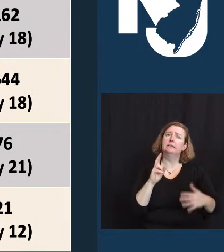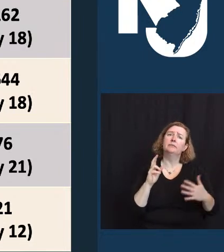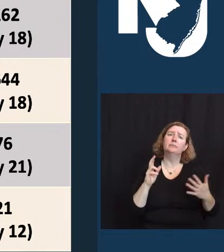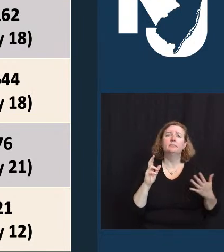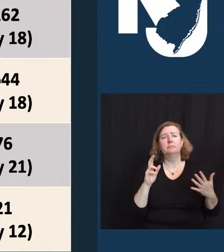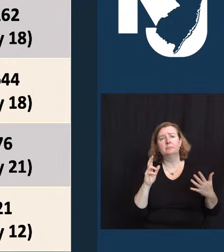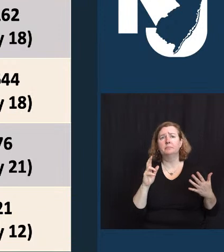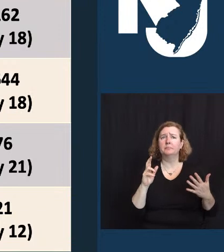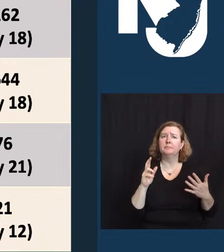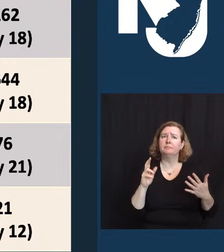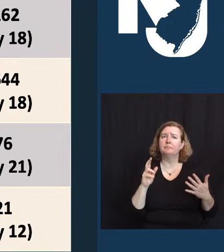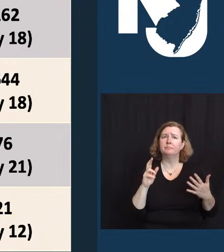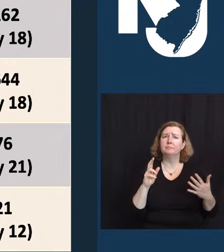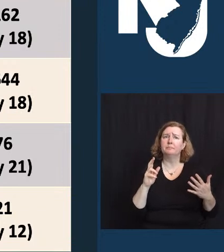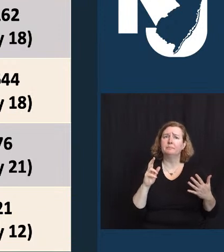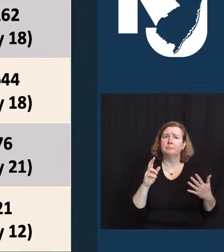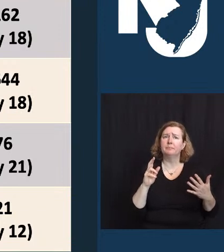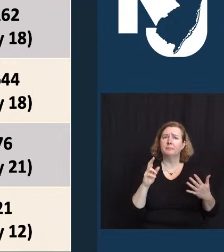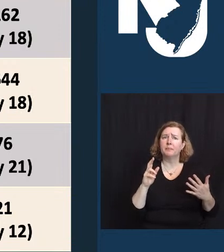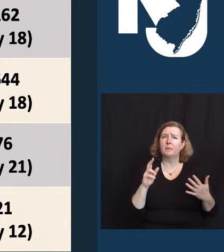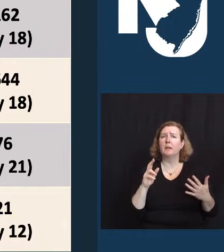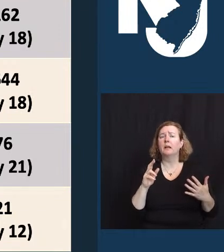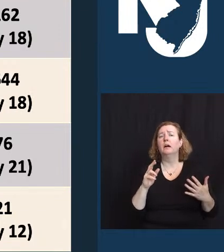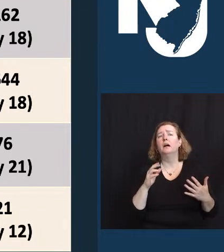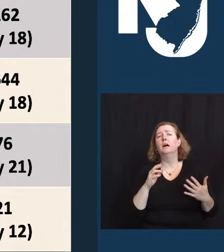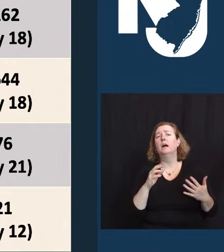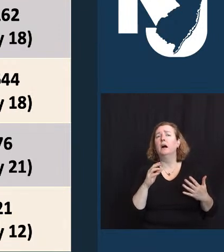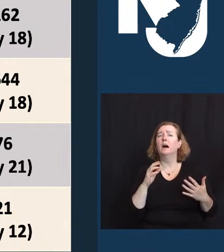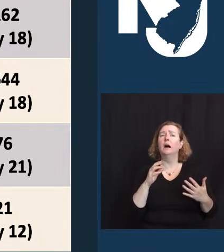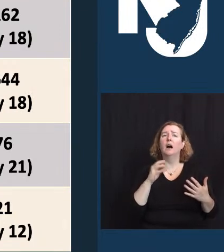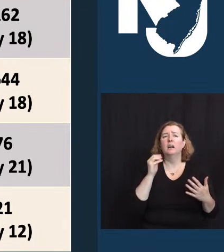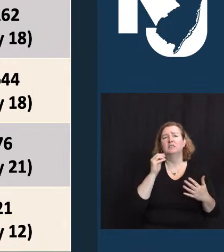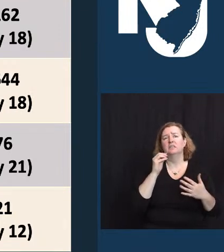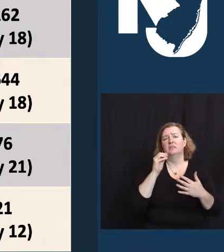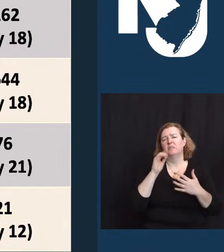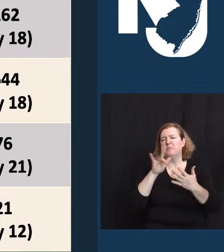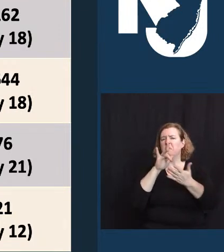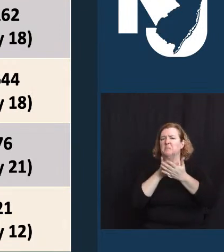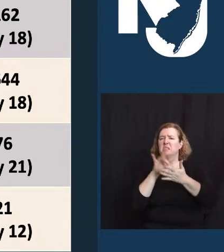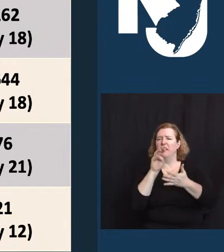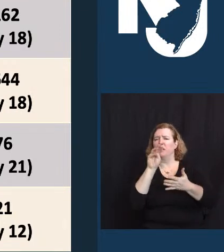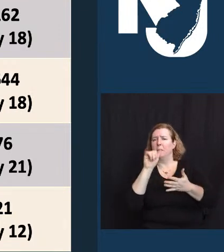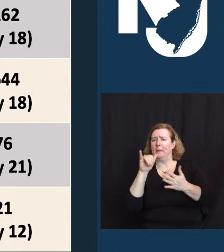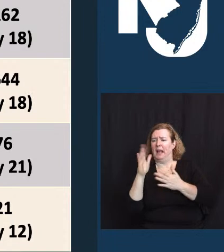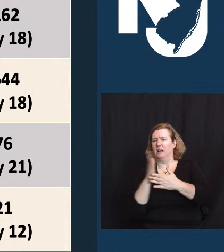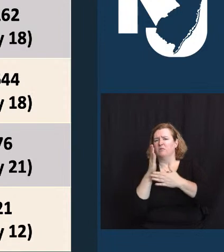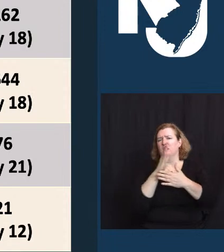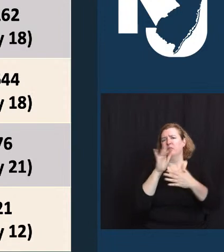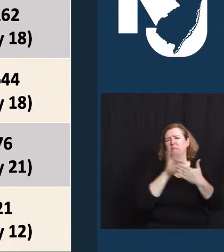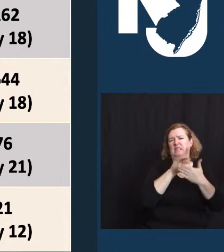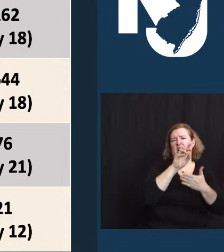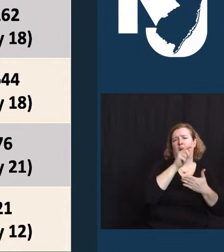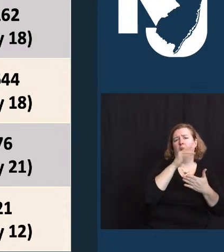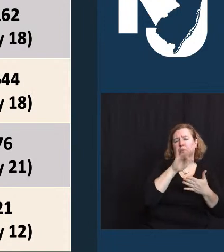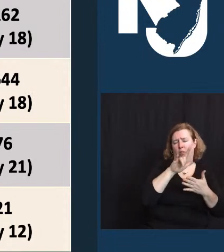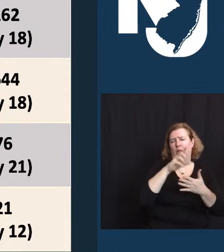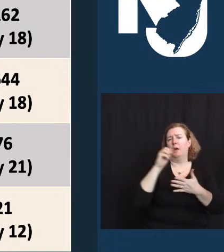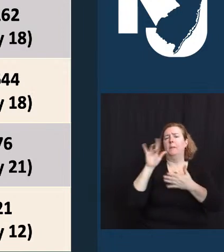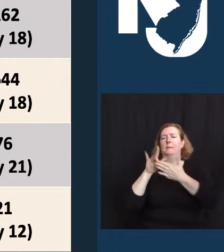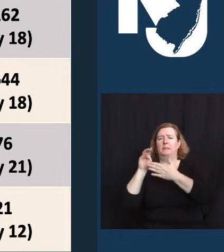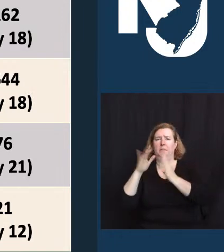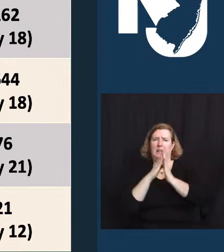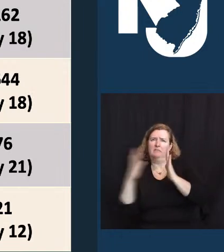minus the middle of May. And I think, Judy, as we talked about the other day, the most troubling aspect of the high